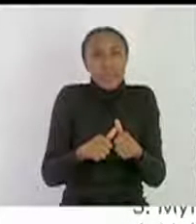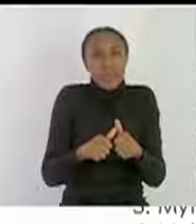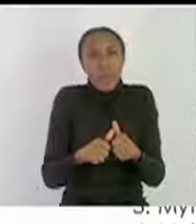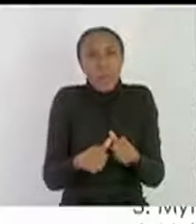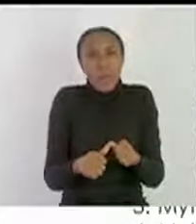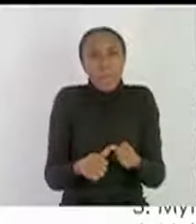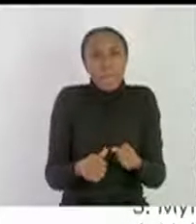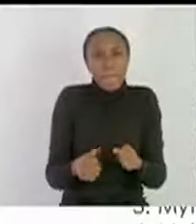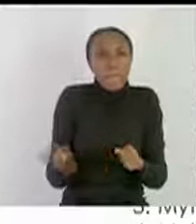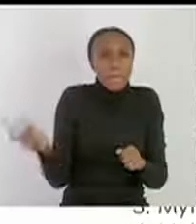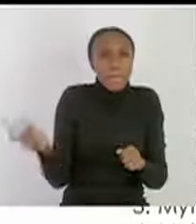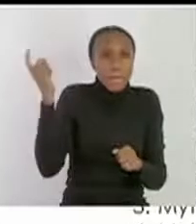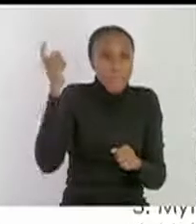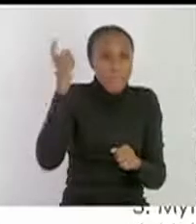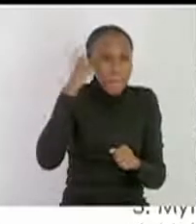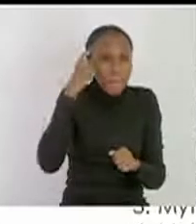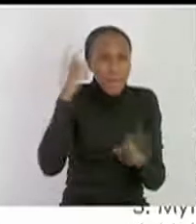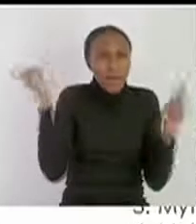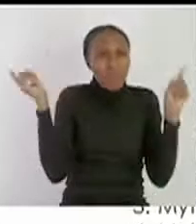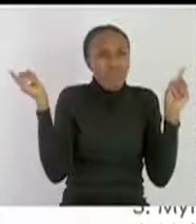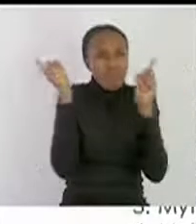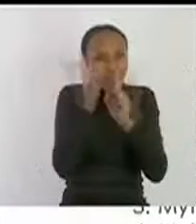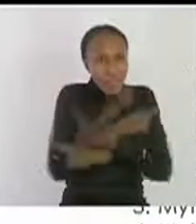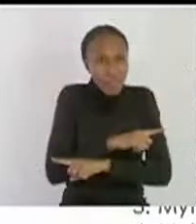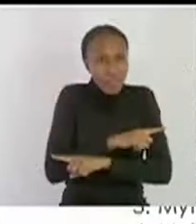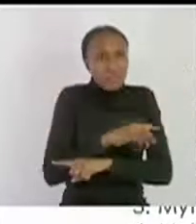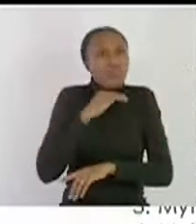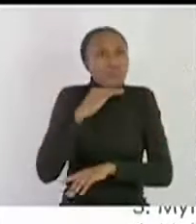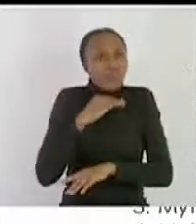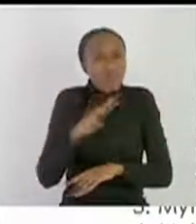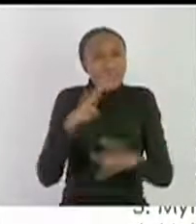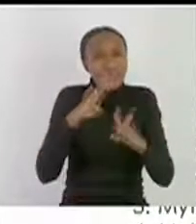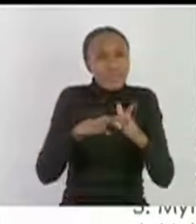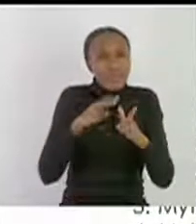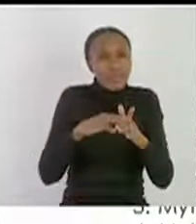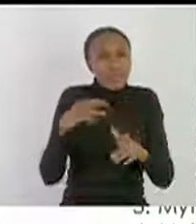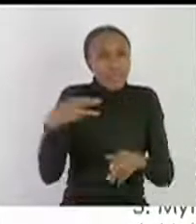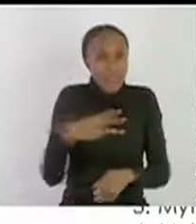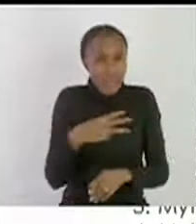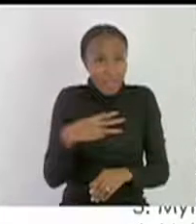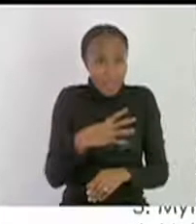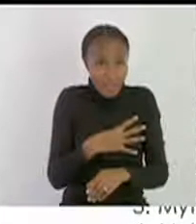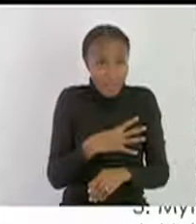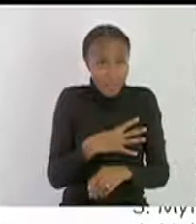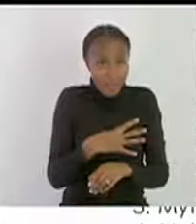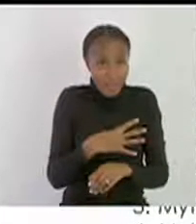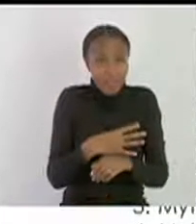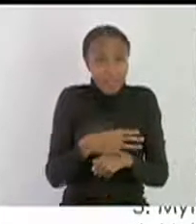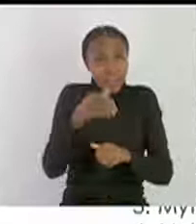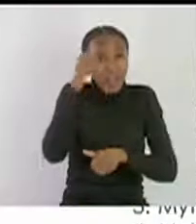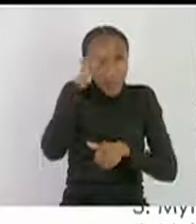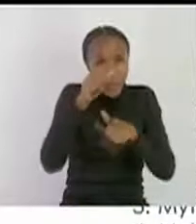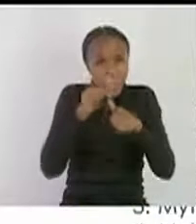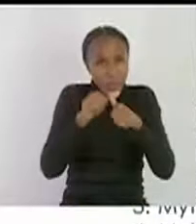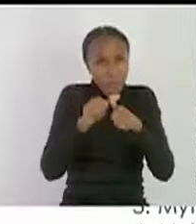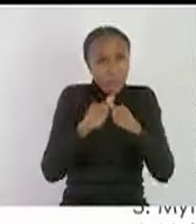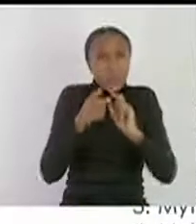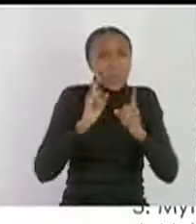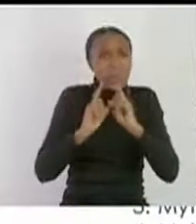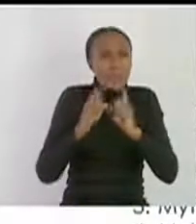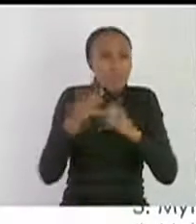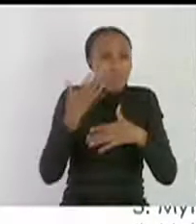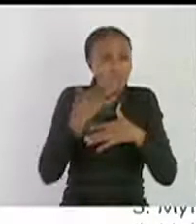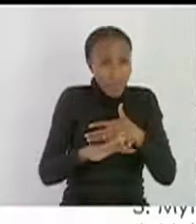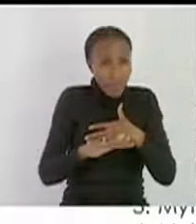Misconceptions or myth about HIV and AIDS. Remember, I already told you, myth means